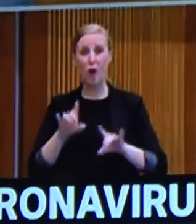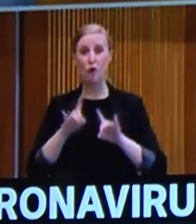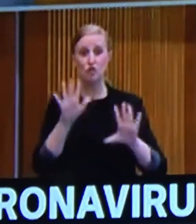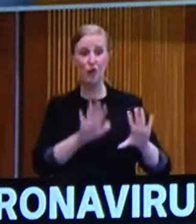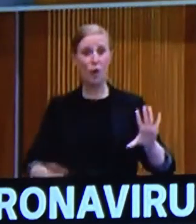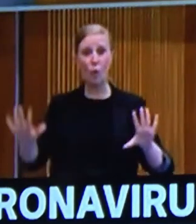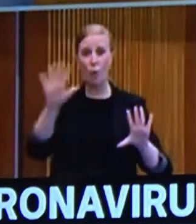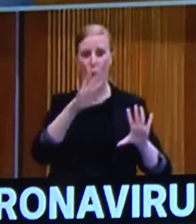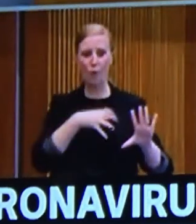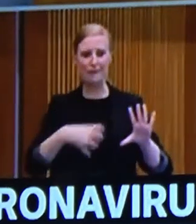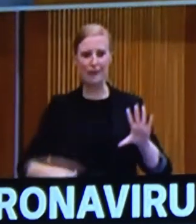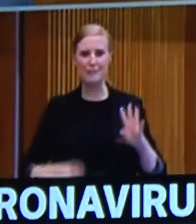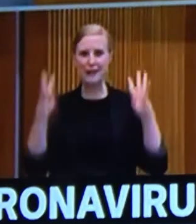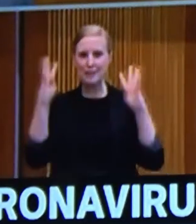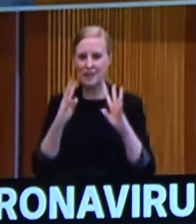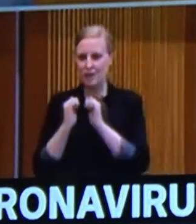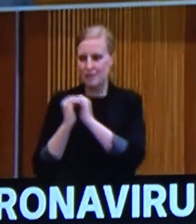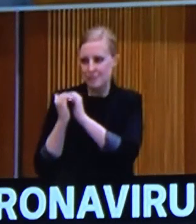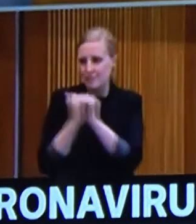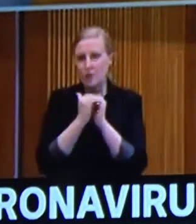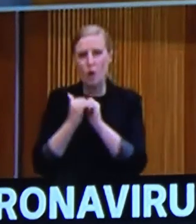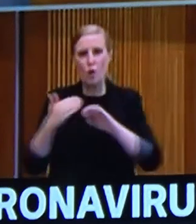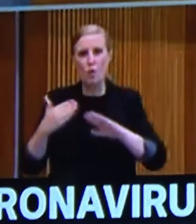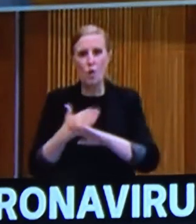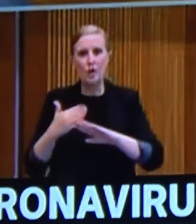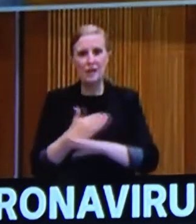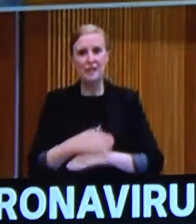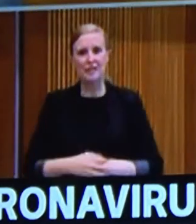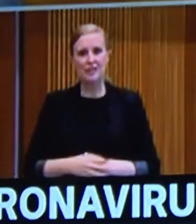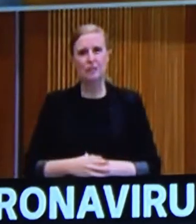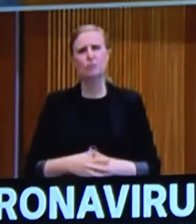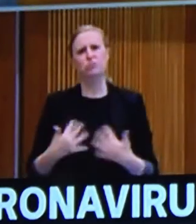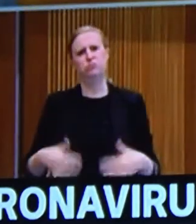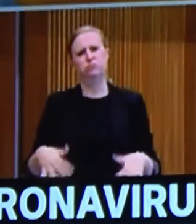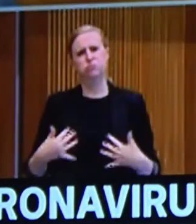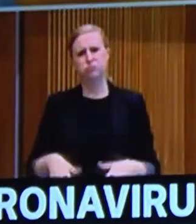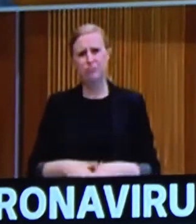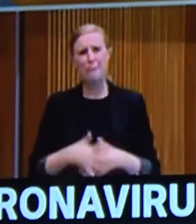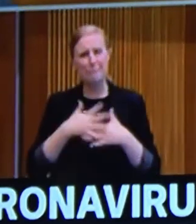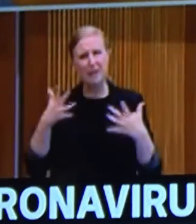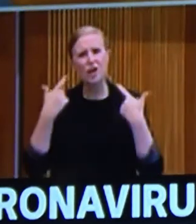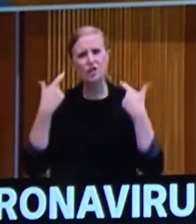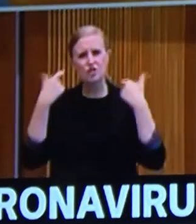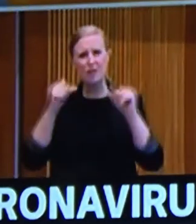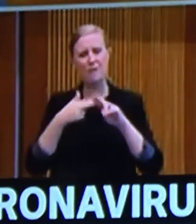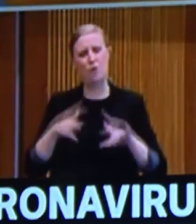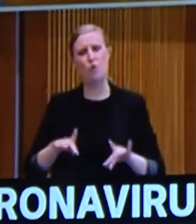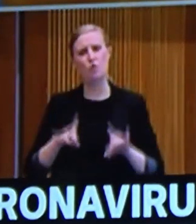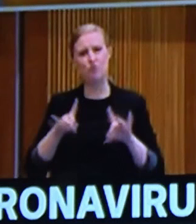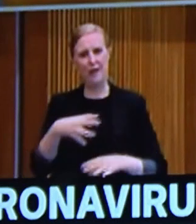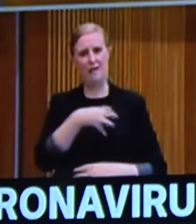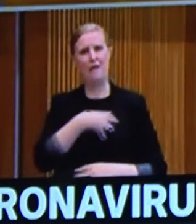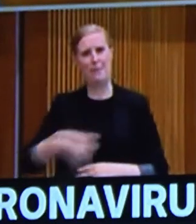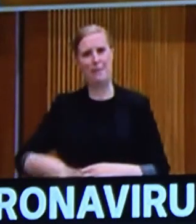will look back on this National Cabinet as being one of the most amazing achievements of the Federation in Australia's